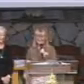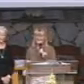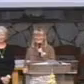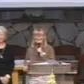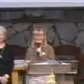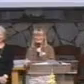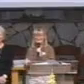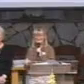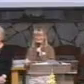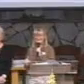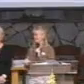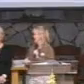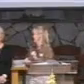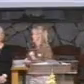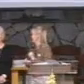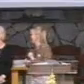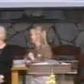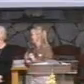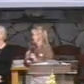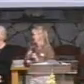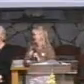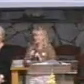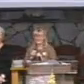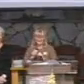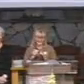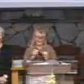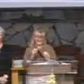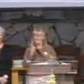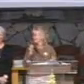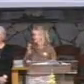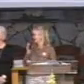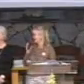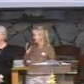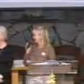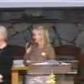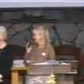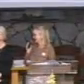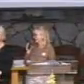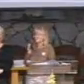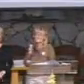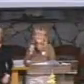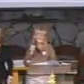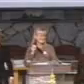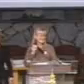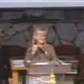He's an old pig. going no more. an tell you that. My mom had 35. Hey y'all.